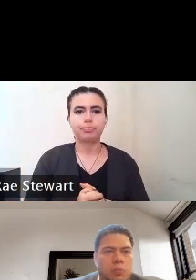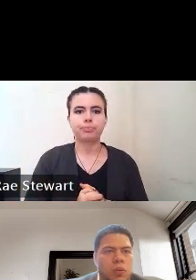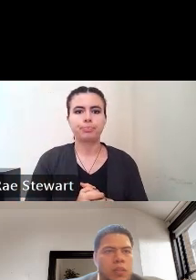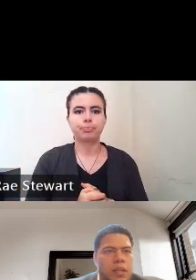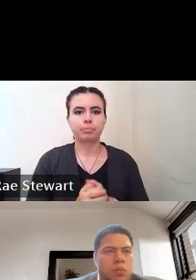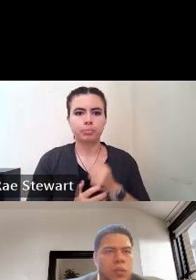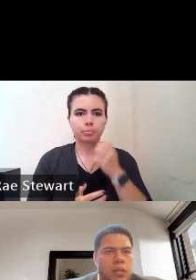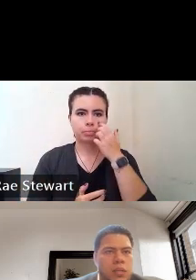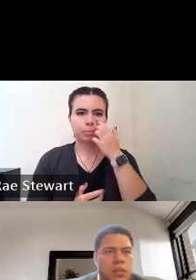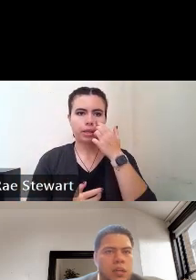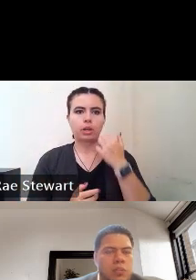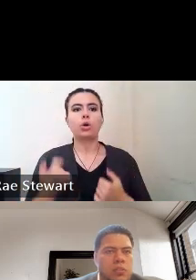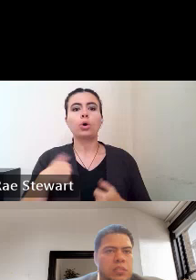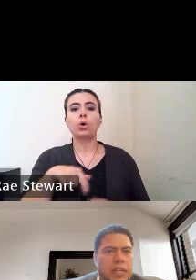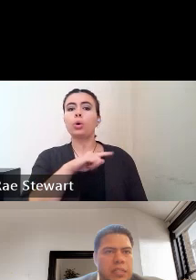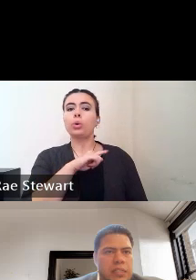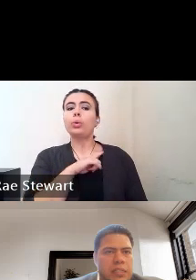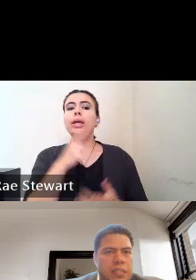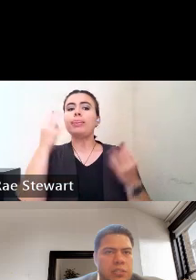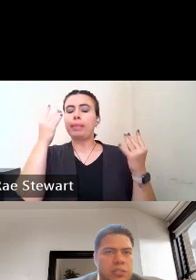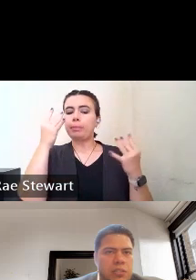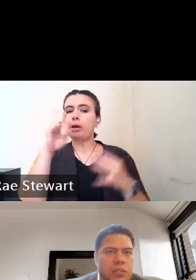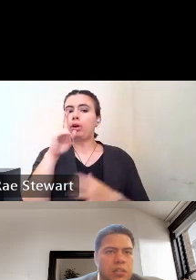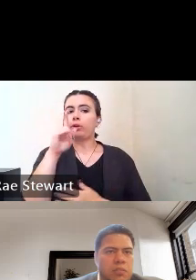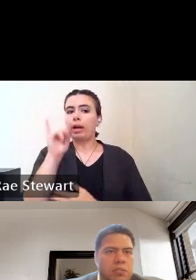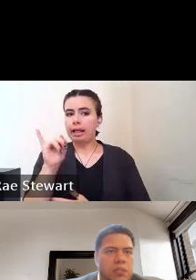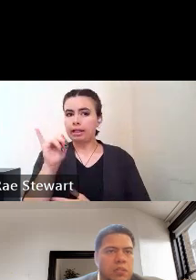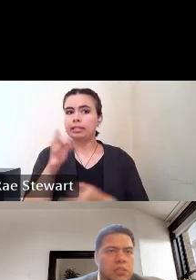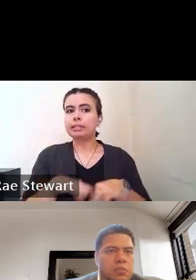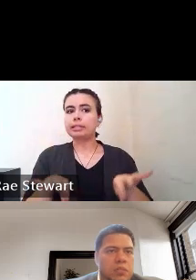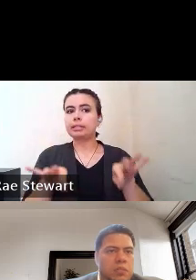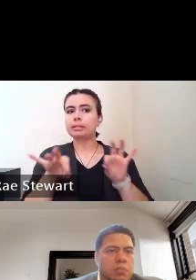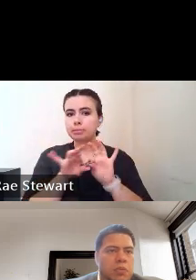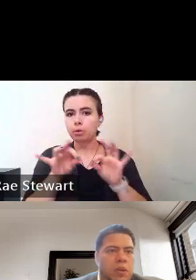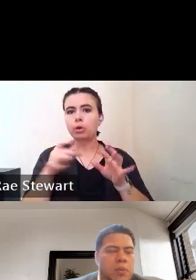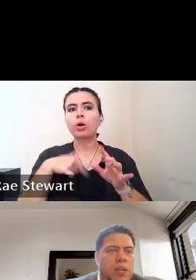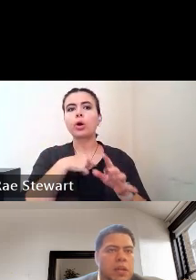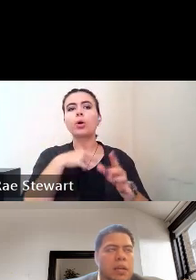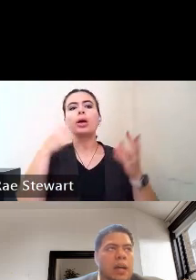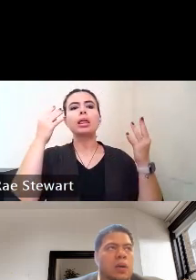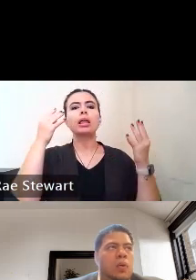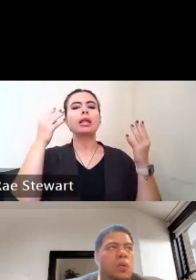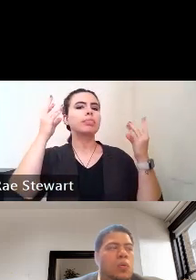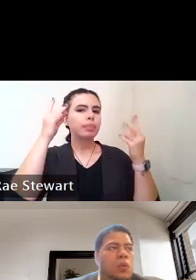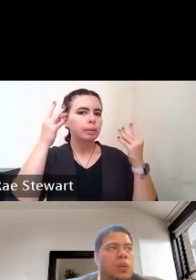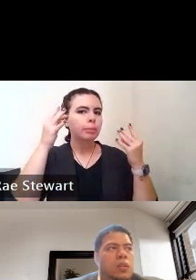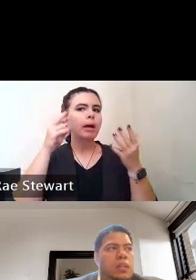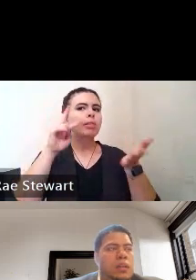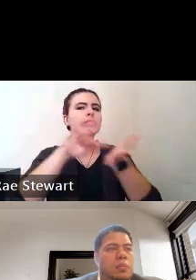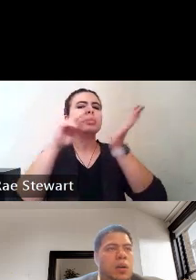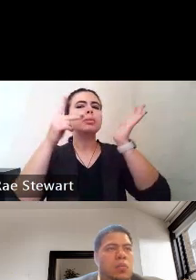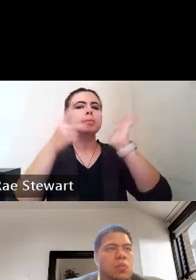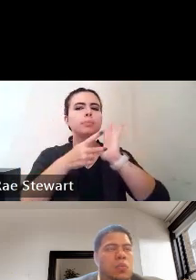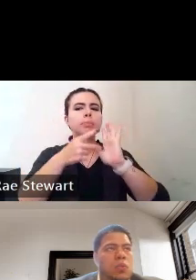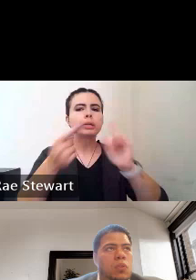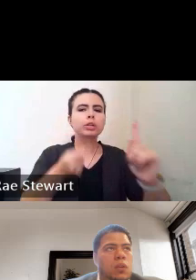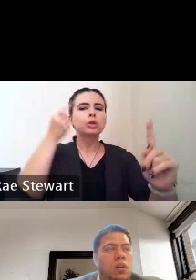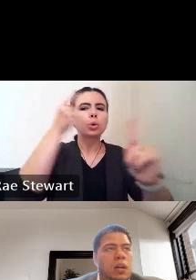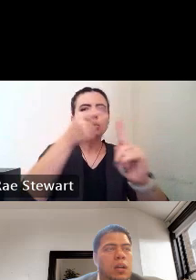it's important that we understand the intention of the program and how we are thinking